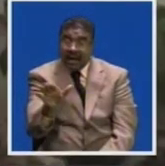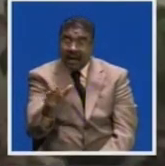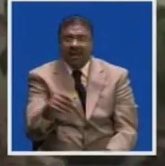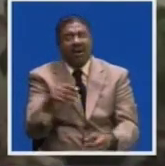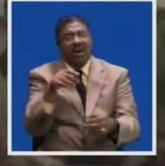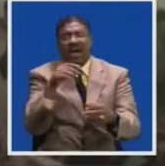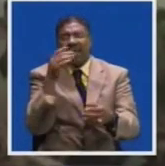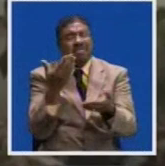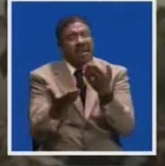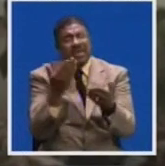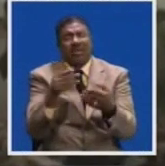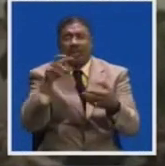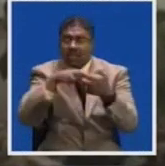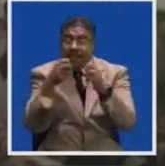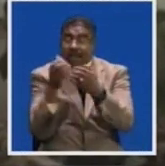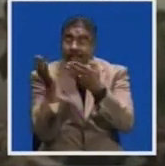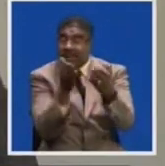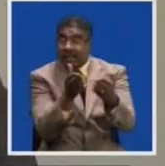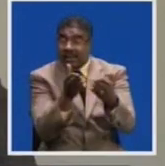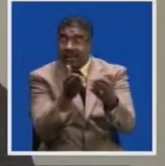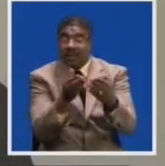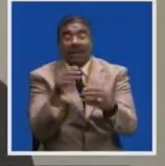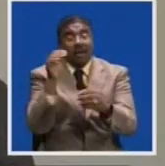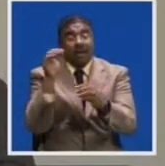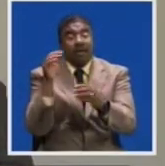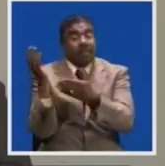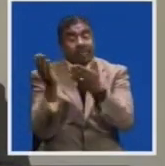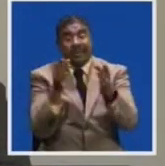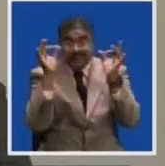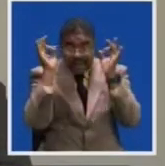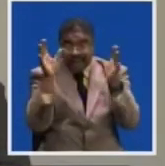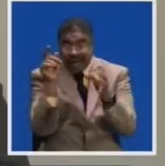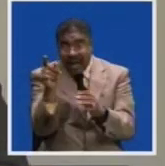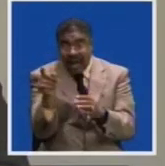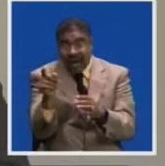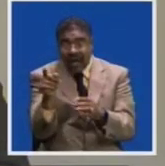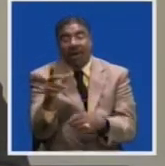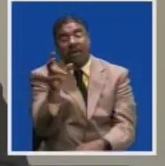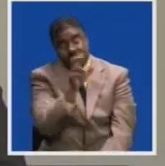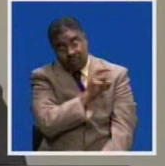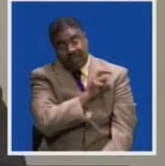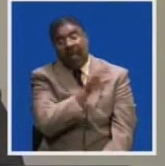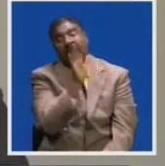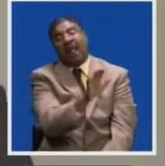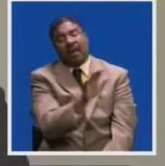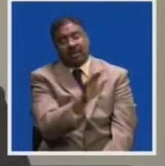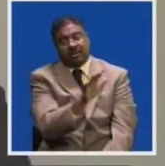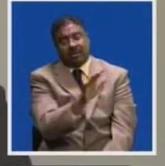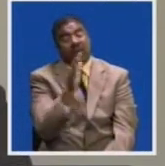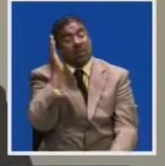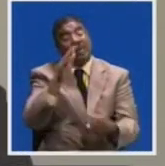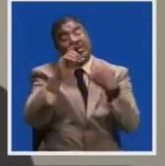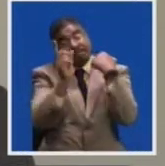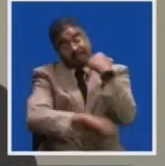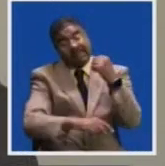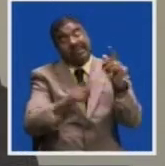peace and also a danger to property and to humans who will be heavily punished,